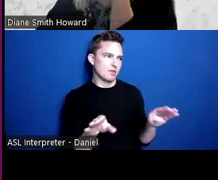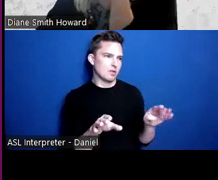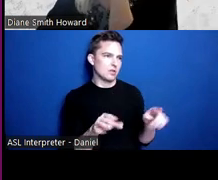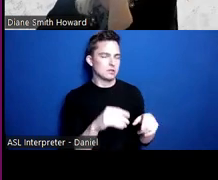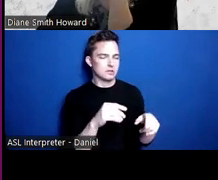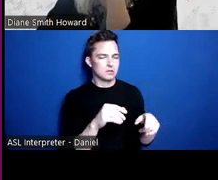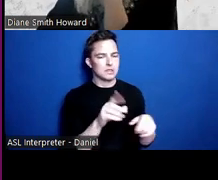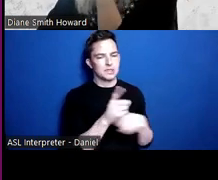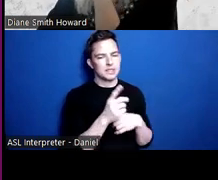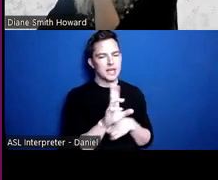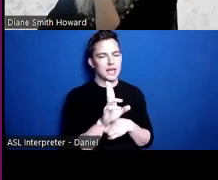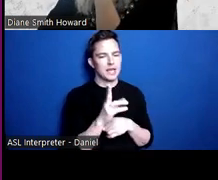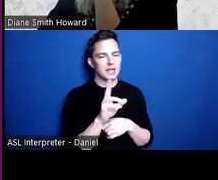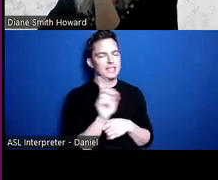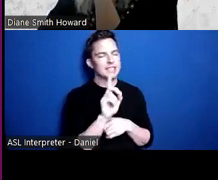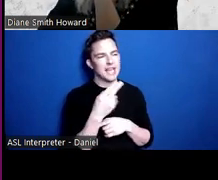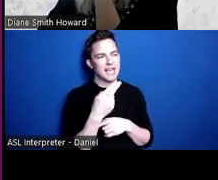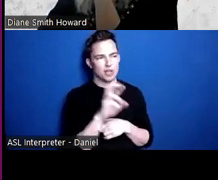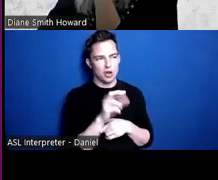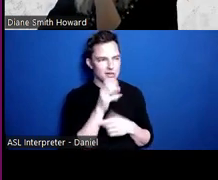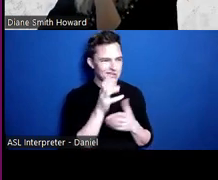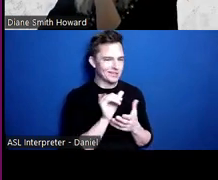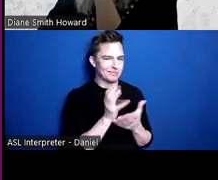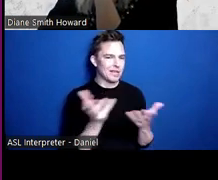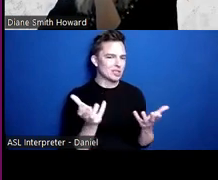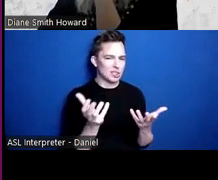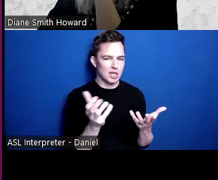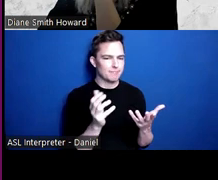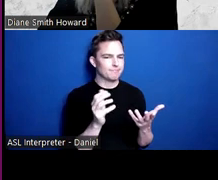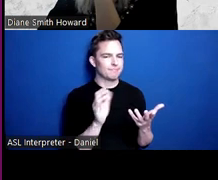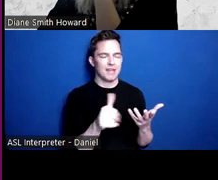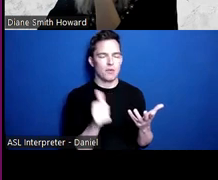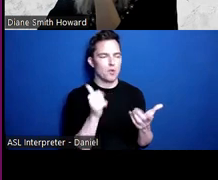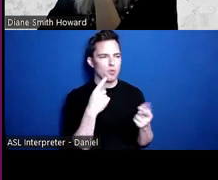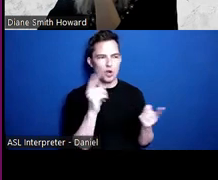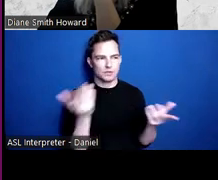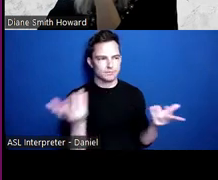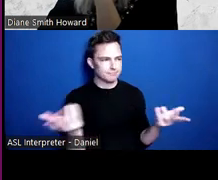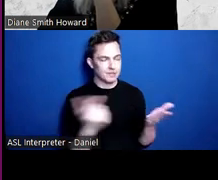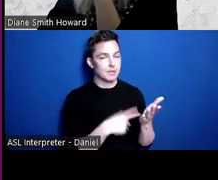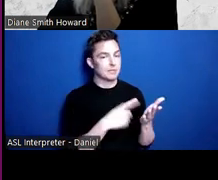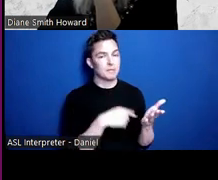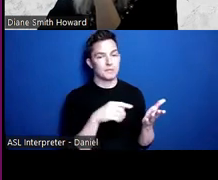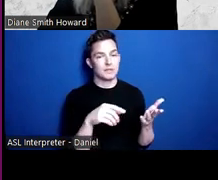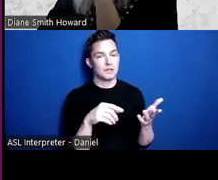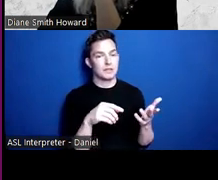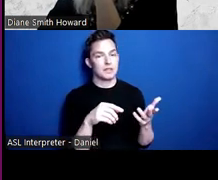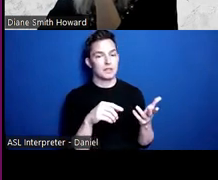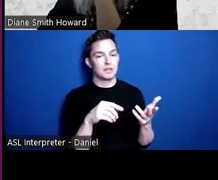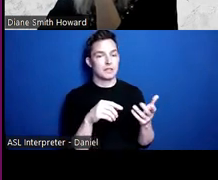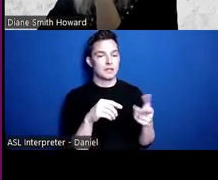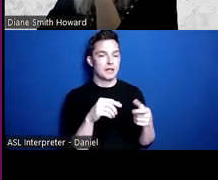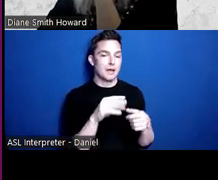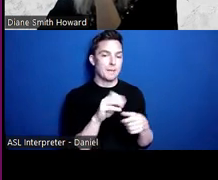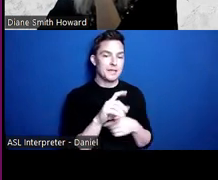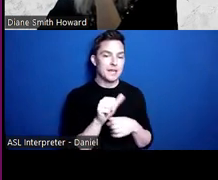The DHR, not so much. That's not going to work. Sometimes the media pressure works, certain agencies,